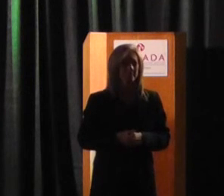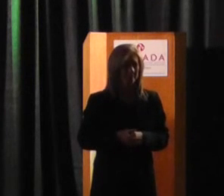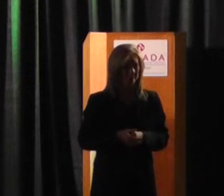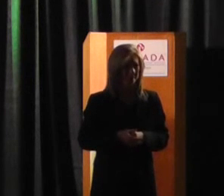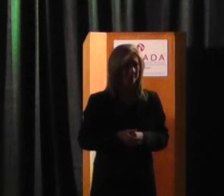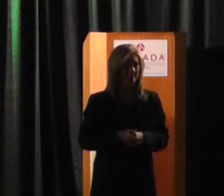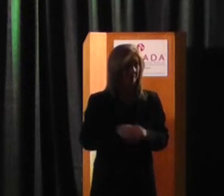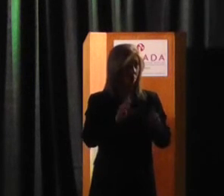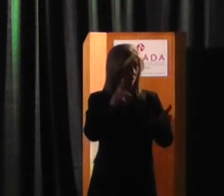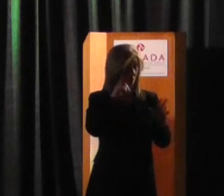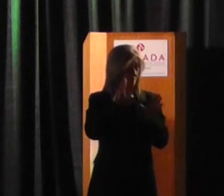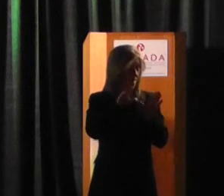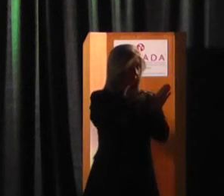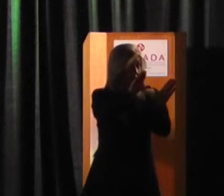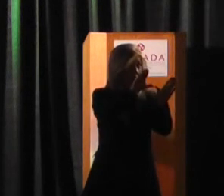Ready to fly.